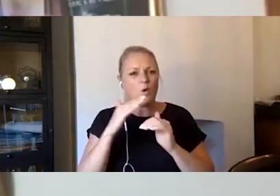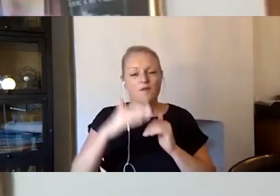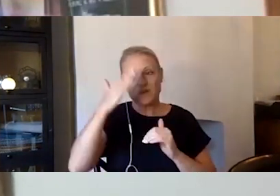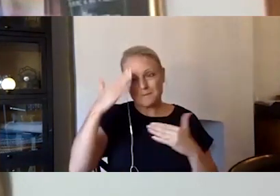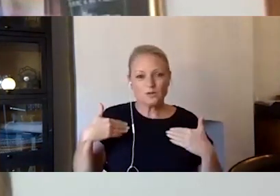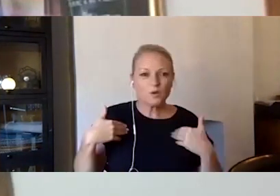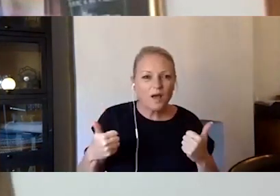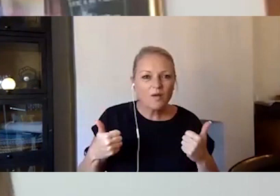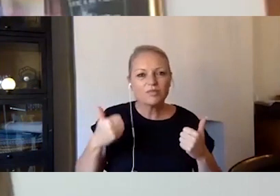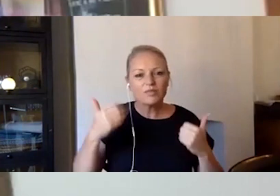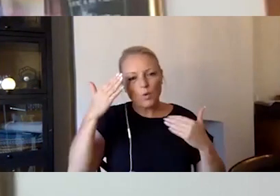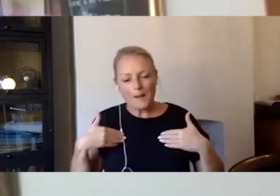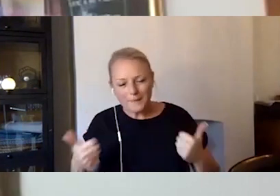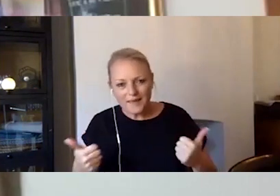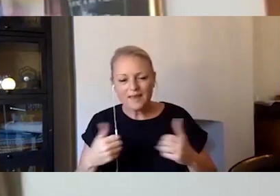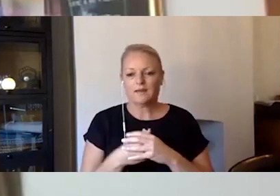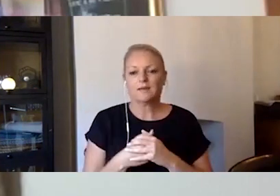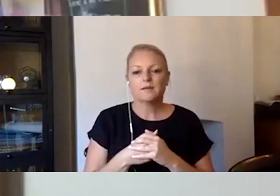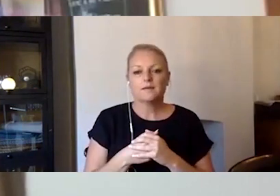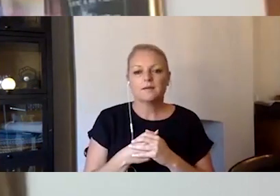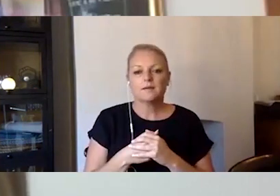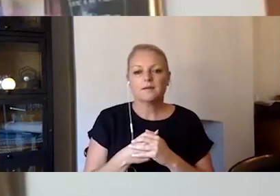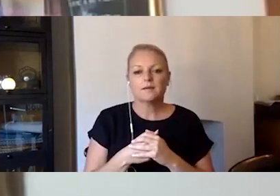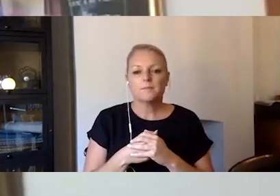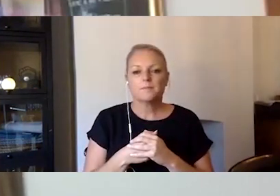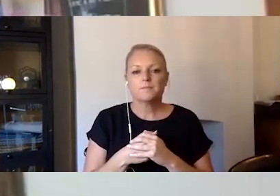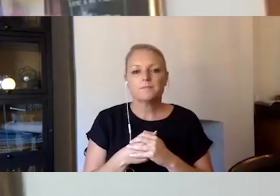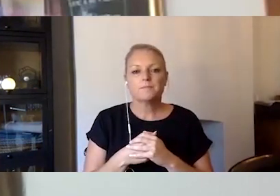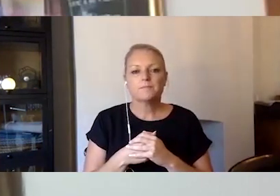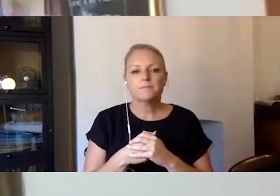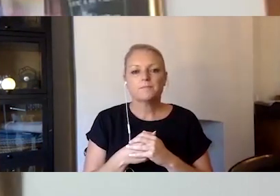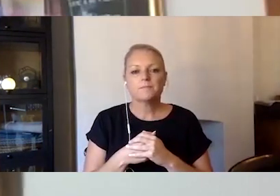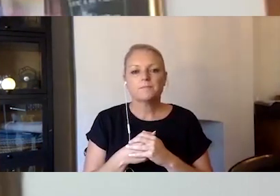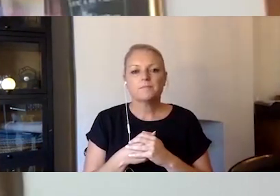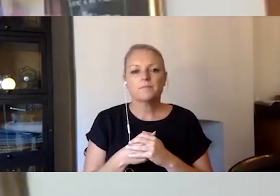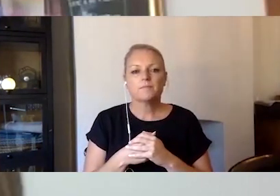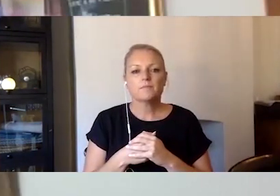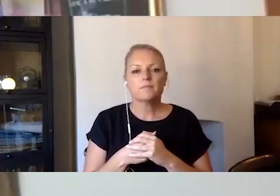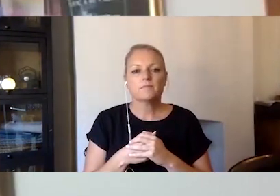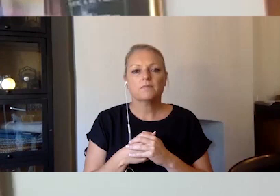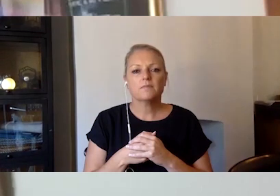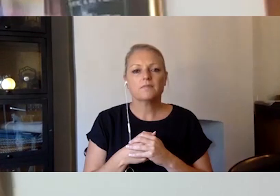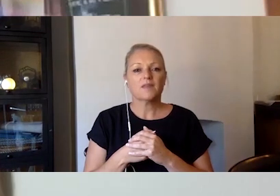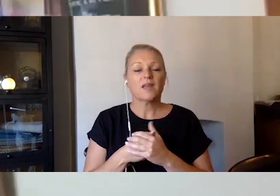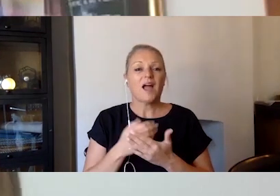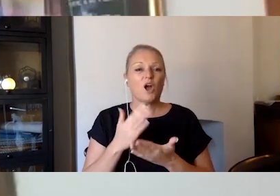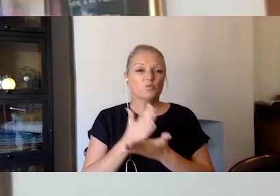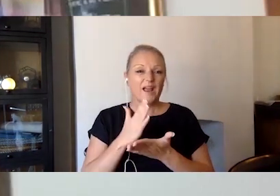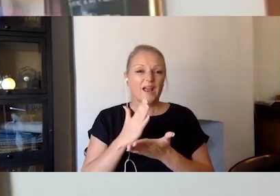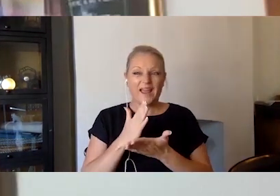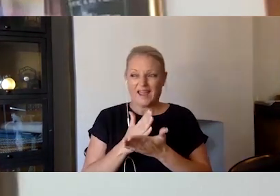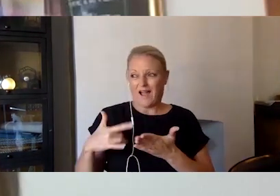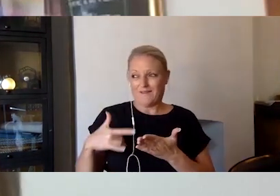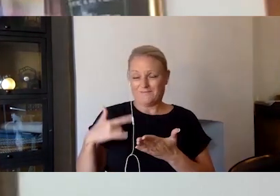arts. And never before has this work felt so relevant, as our